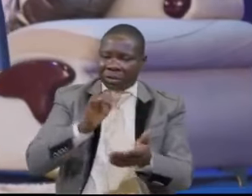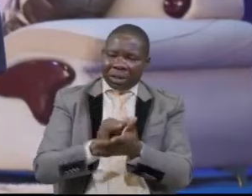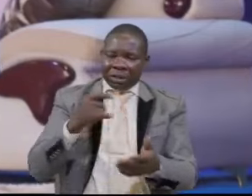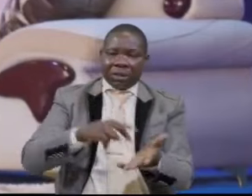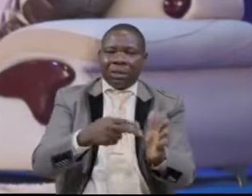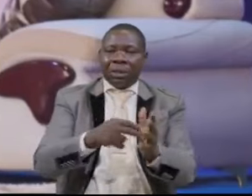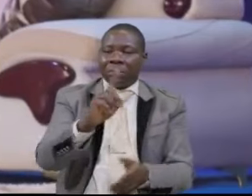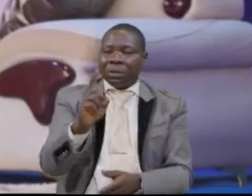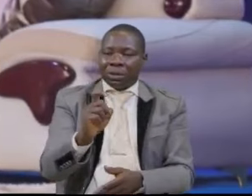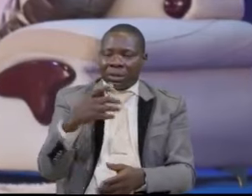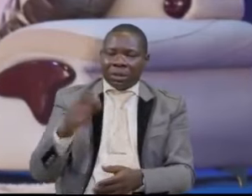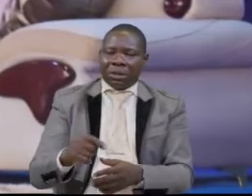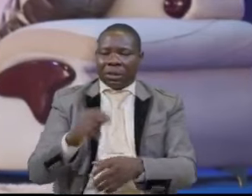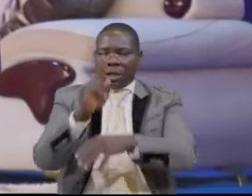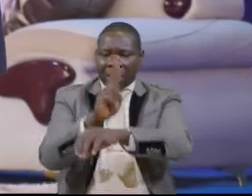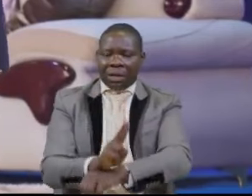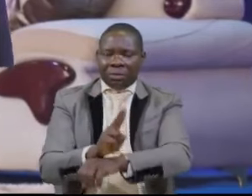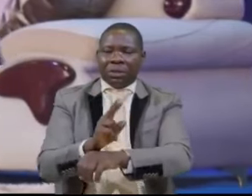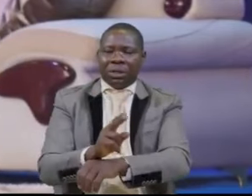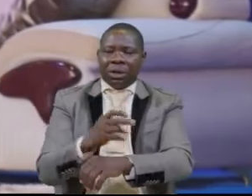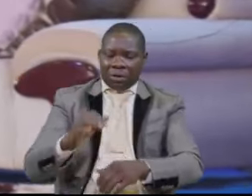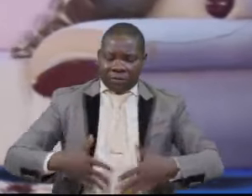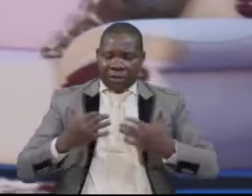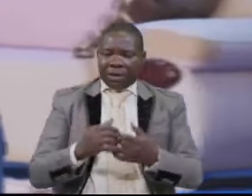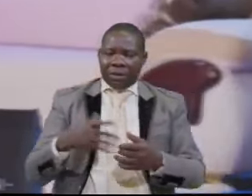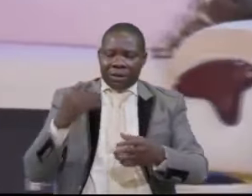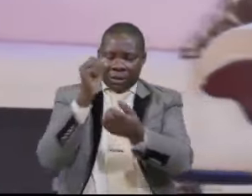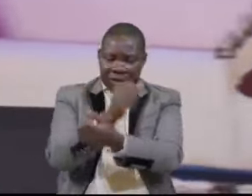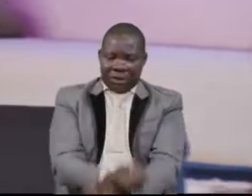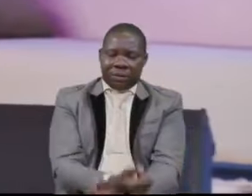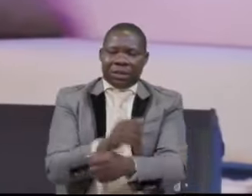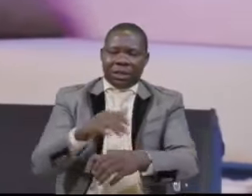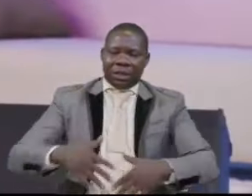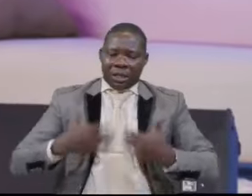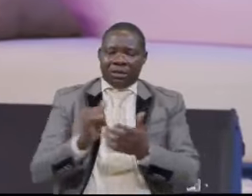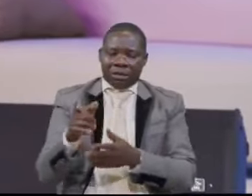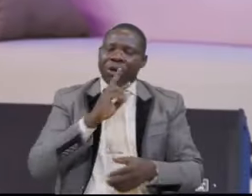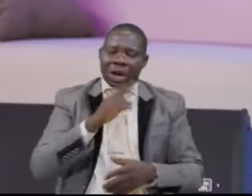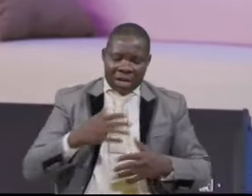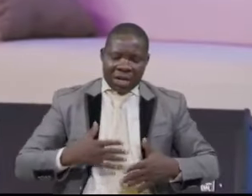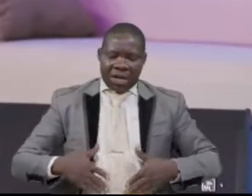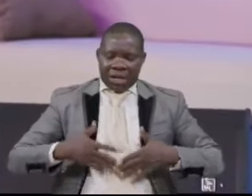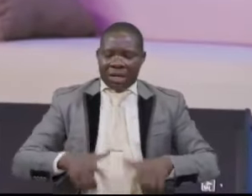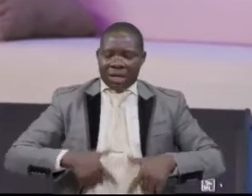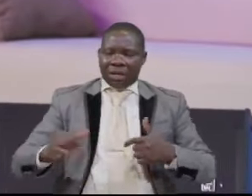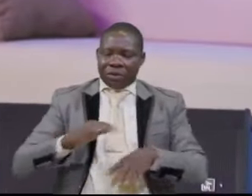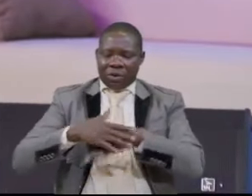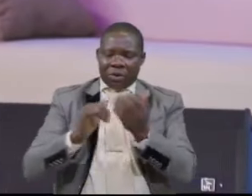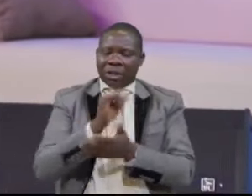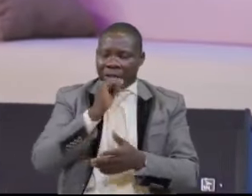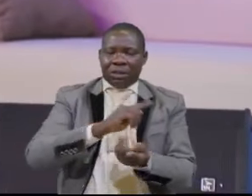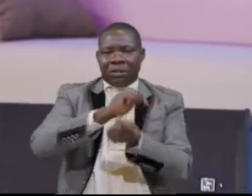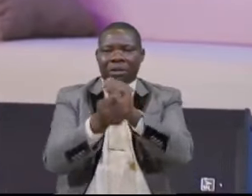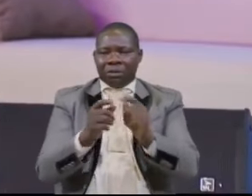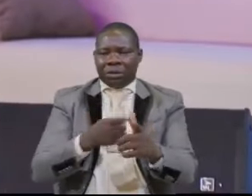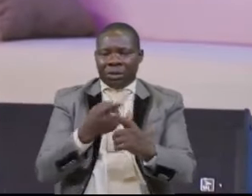habitual lifestyle, a defeated lifestyle that you have been living, all that is transformed, and now you have